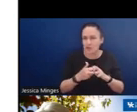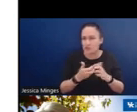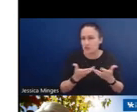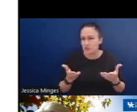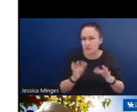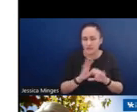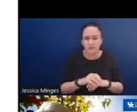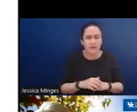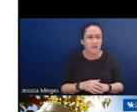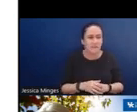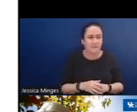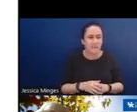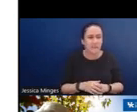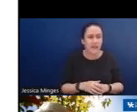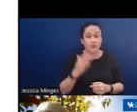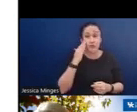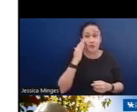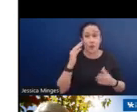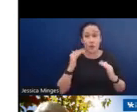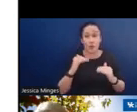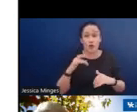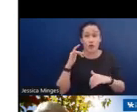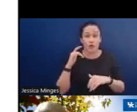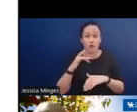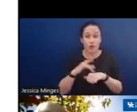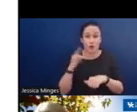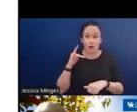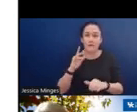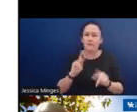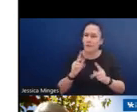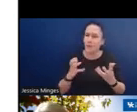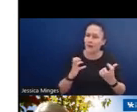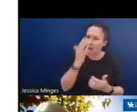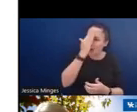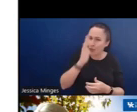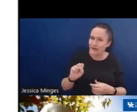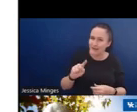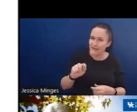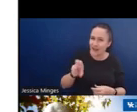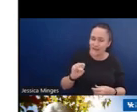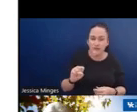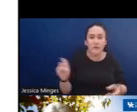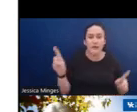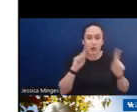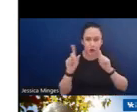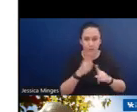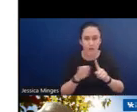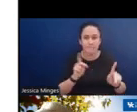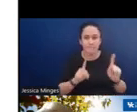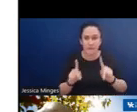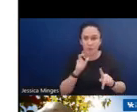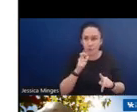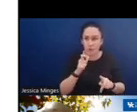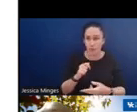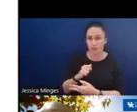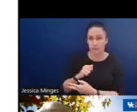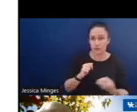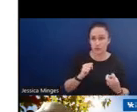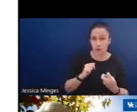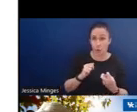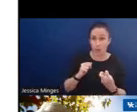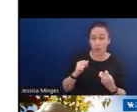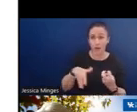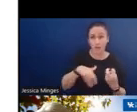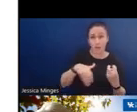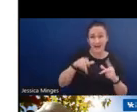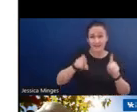people wanted to understand and know their status. So we did hear from people who had stolen pregnancy tests because they